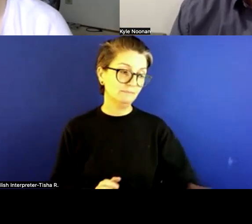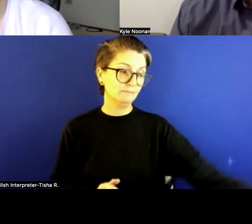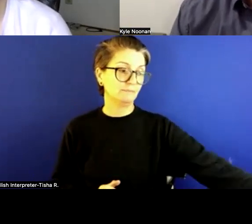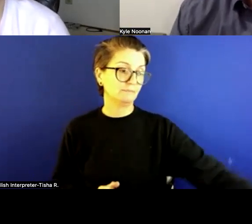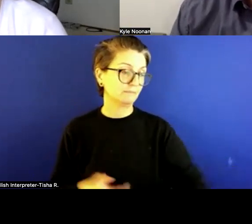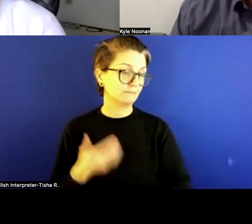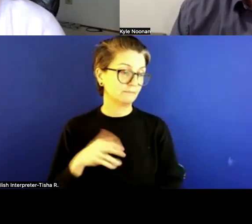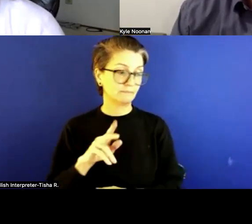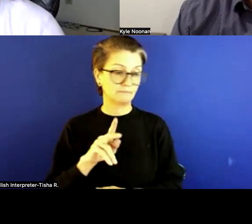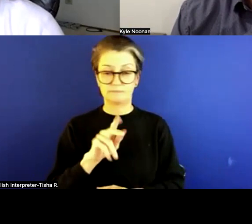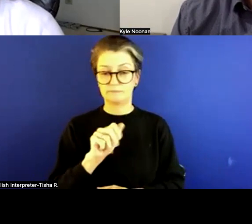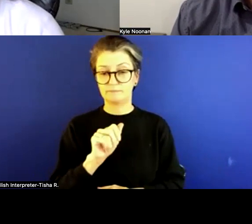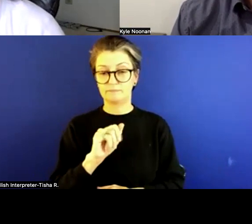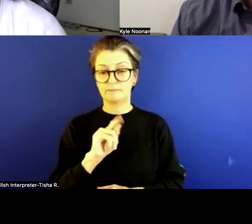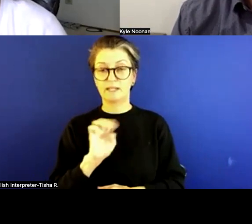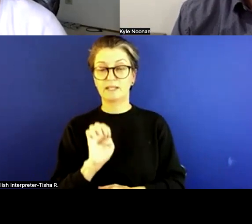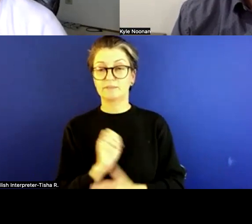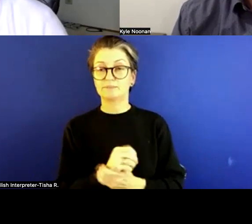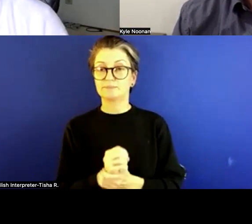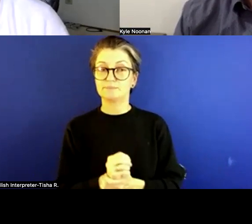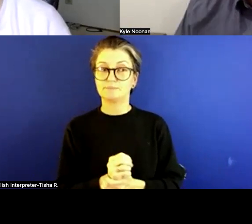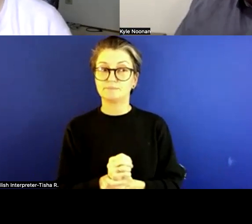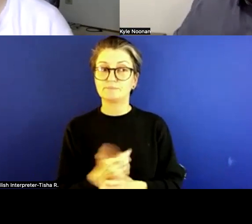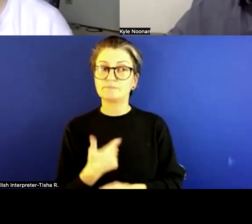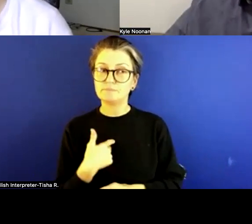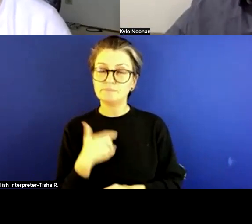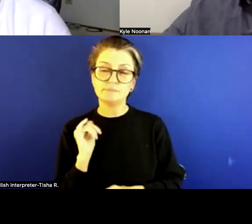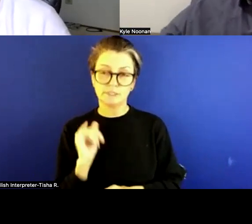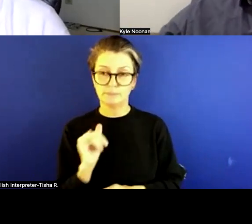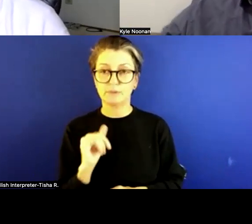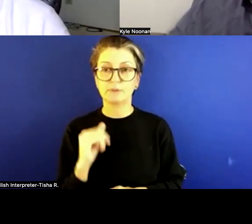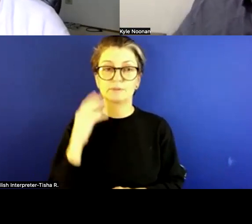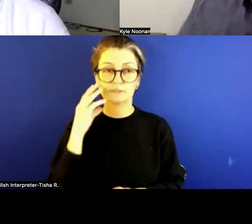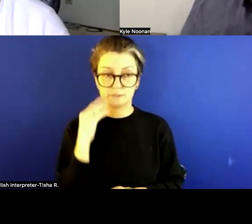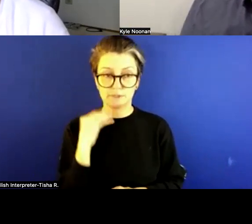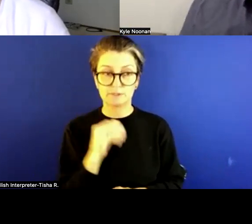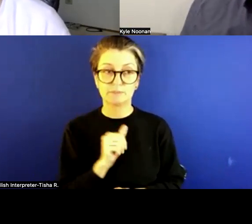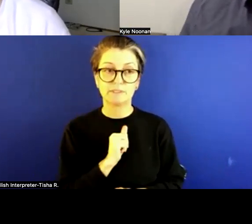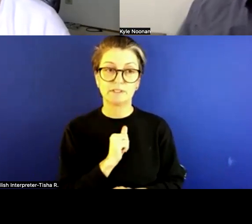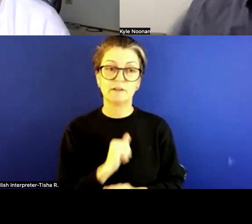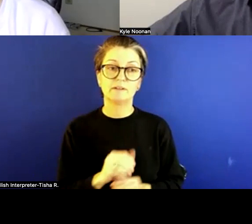This is Katie. I definitely had a very similar experience myself,